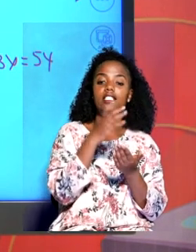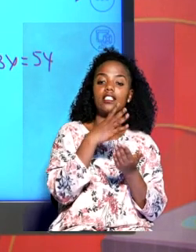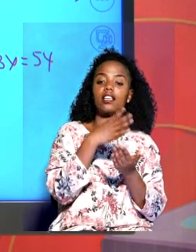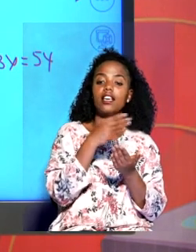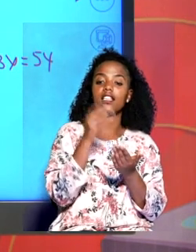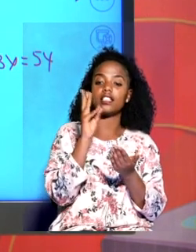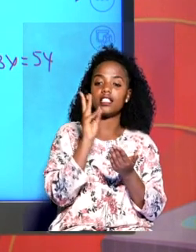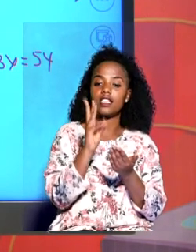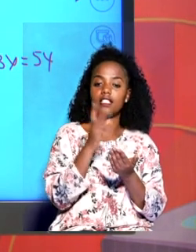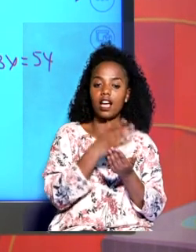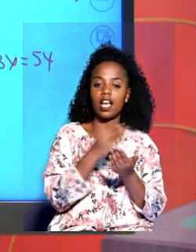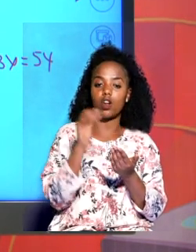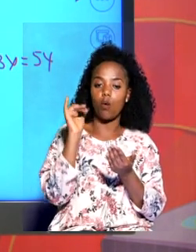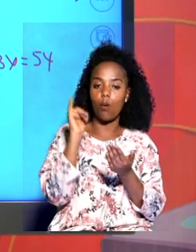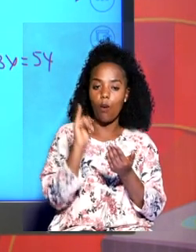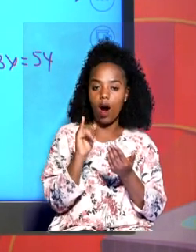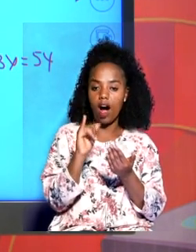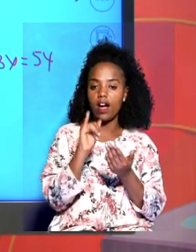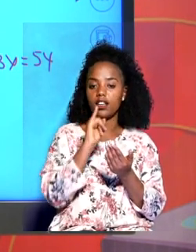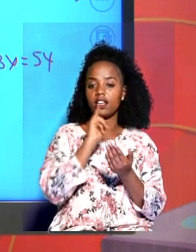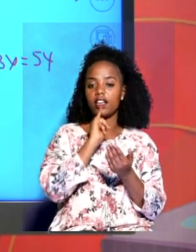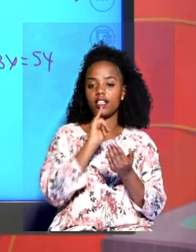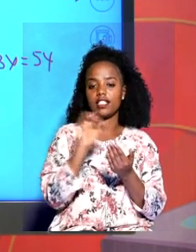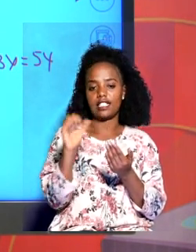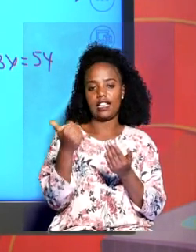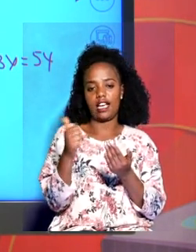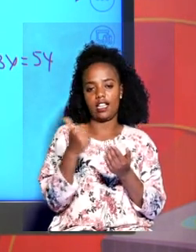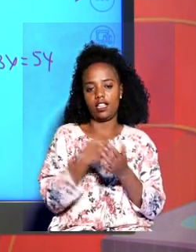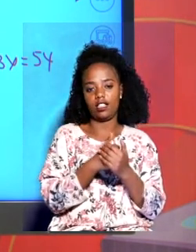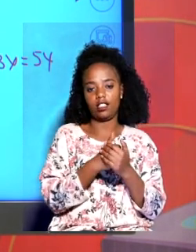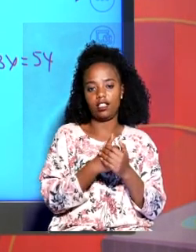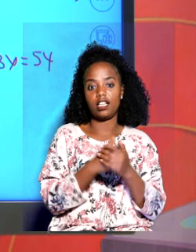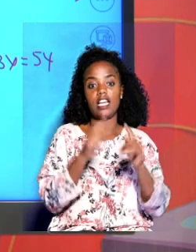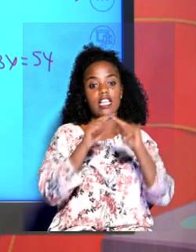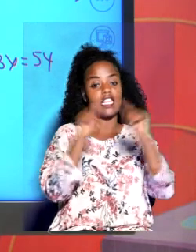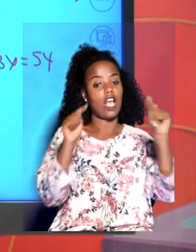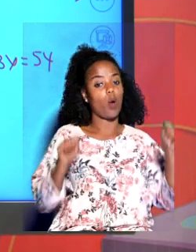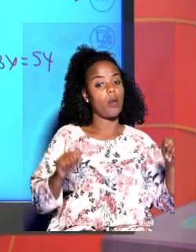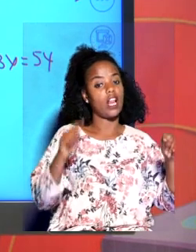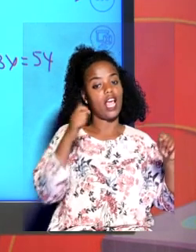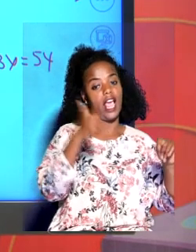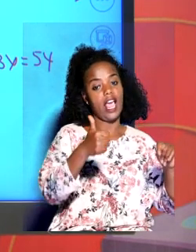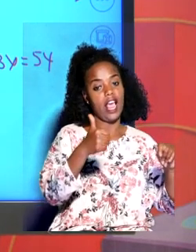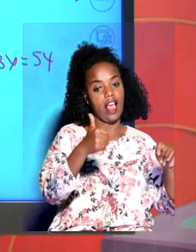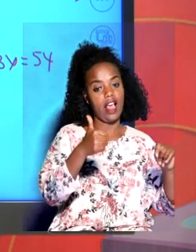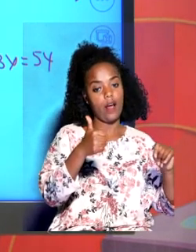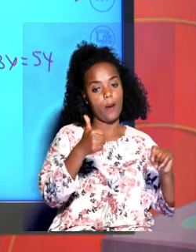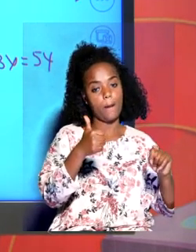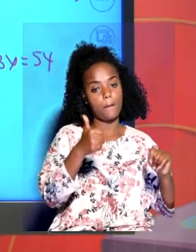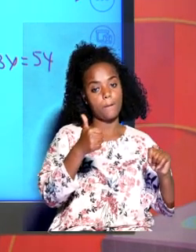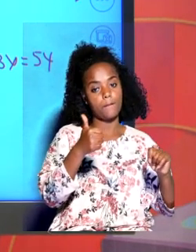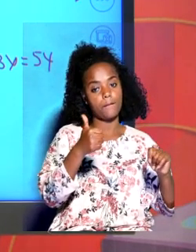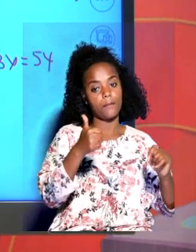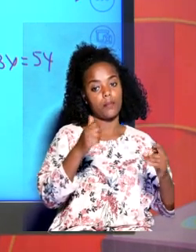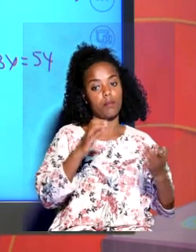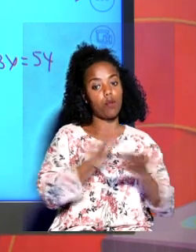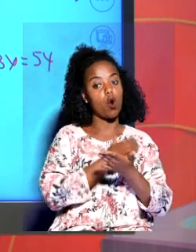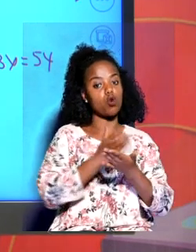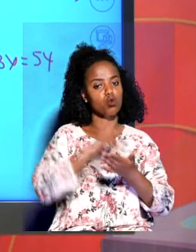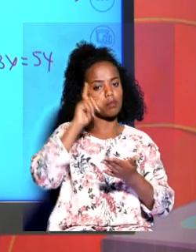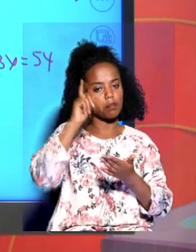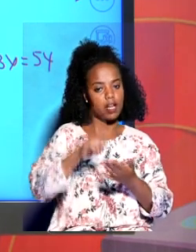and y is 10. This means that table A, the number of table A produced must